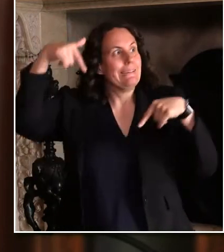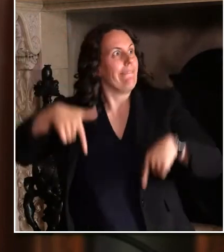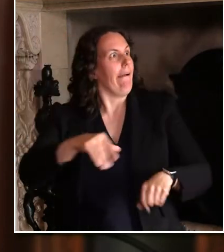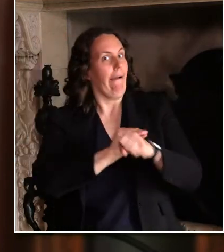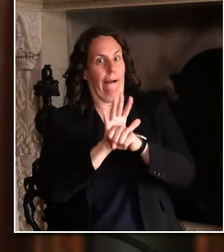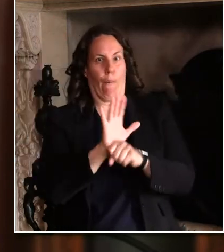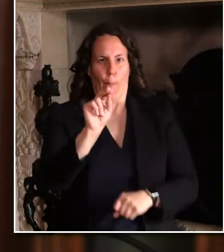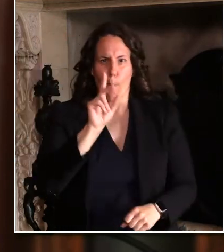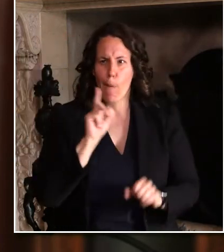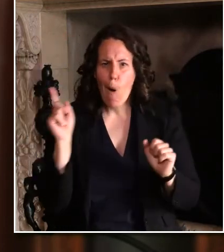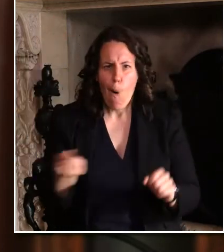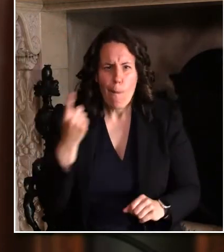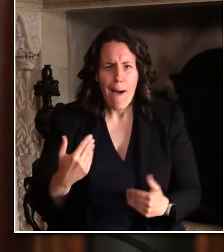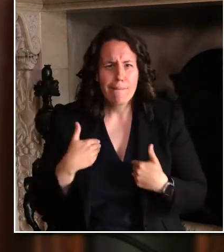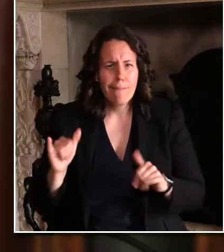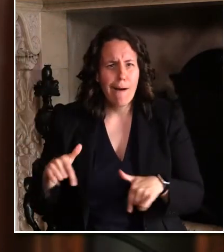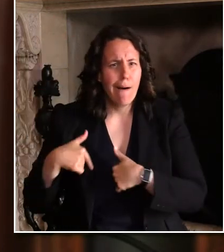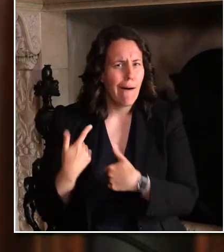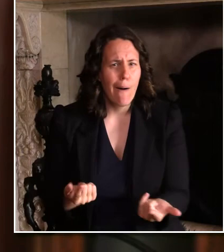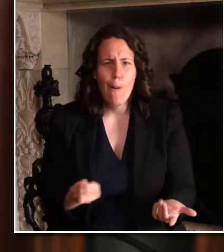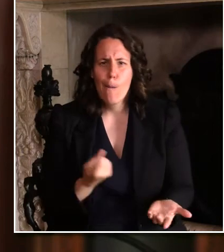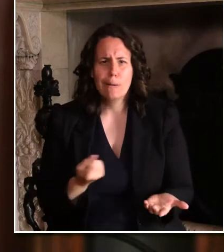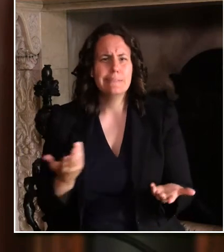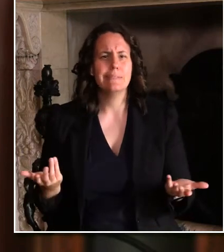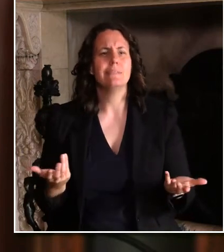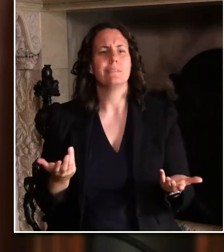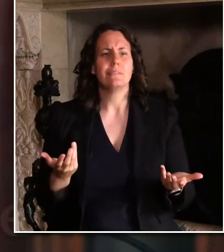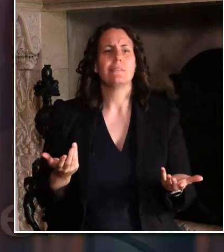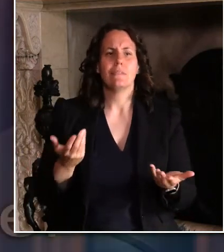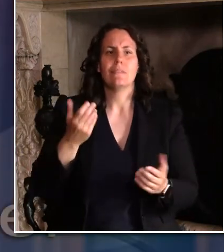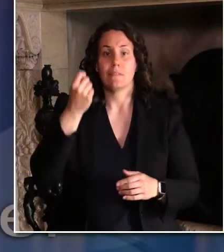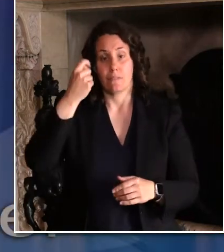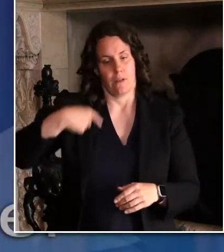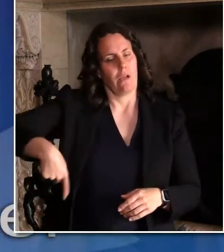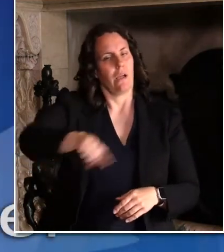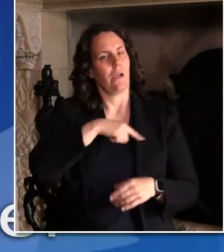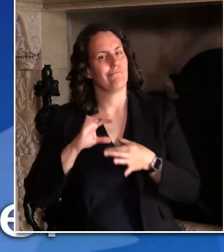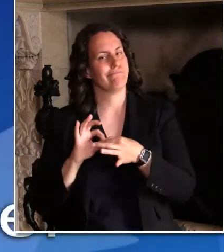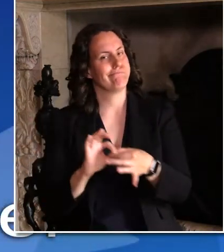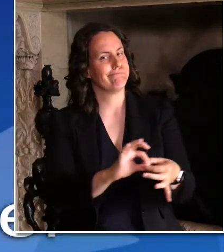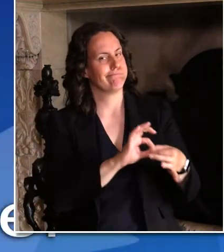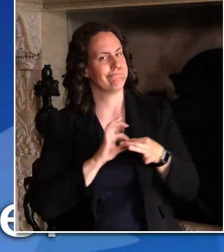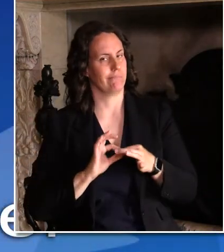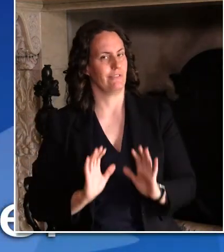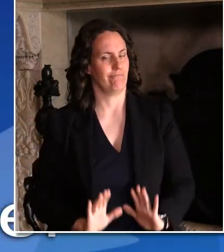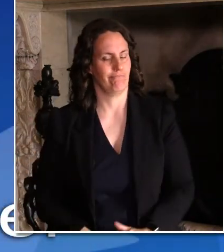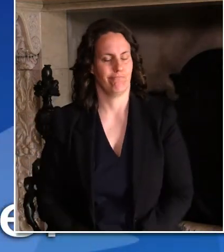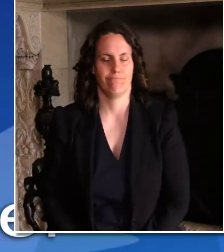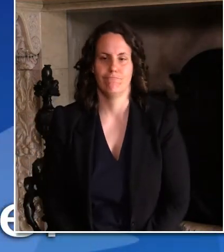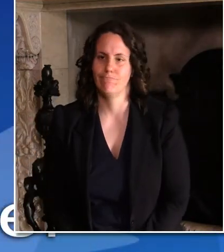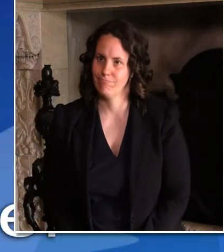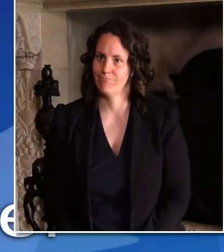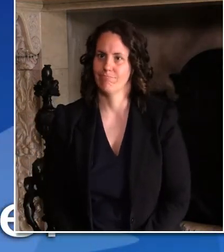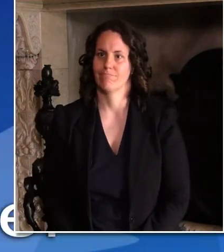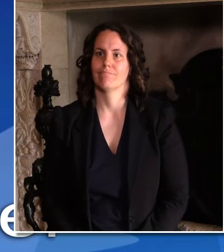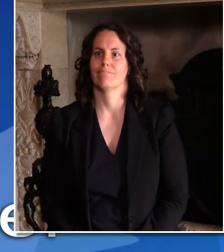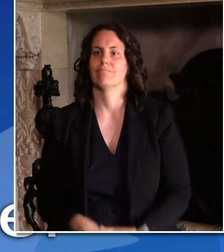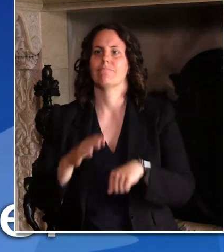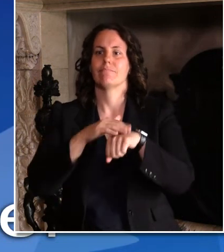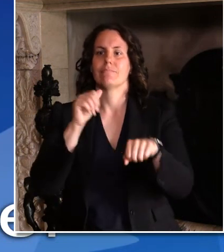is the way we will be most effective. Thank you, Steve. Now to Stephanie Hoff from WIS Politics. Stephanie.